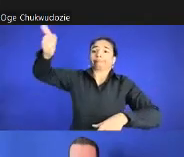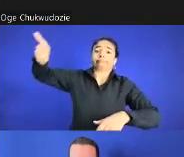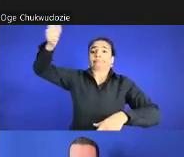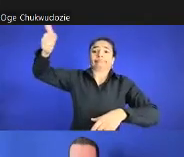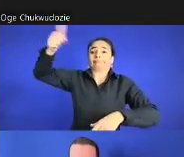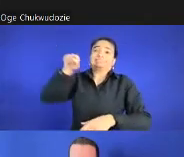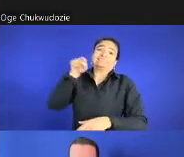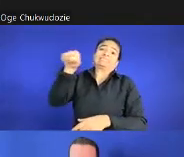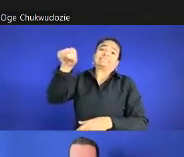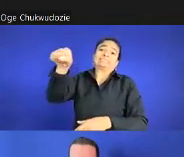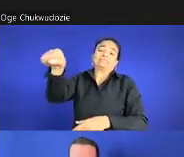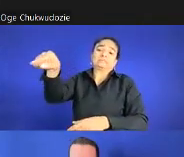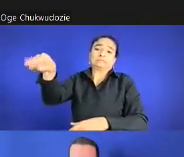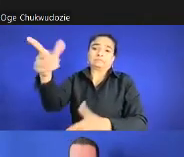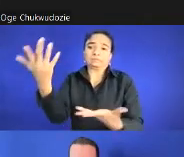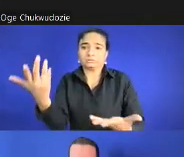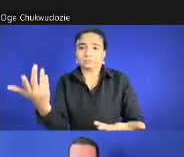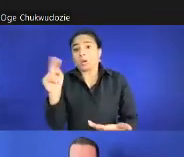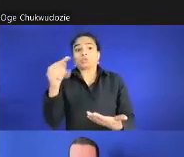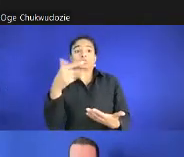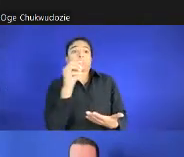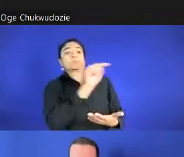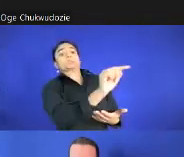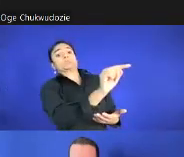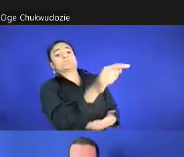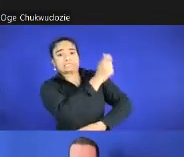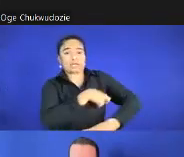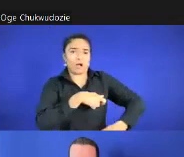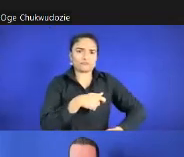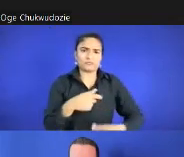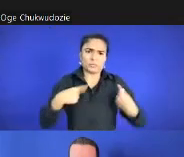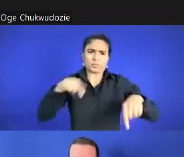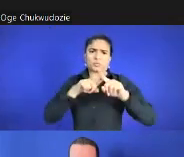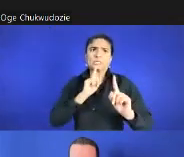we don't feel comfortable reporting. All of these issues